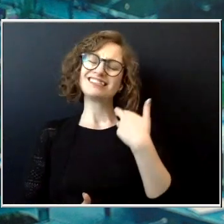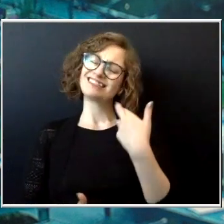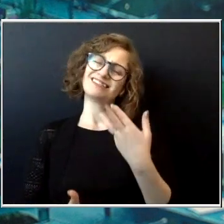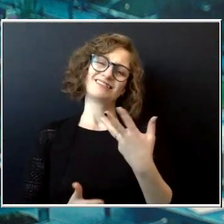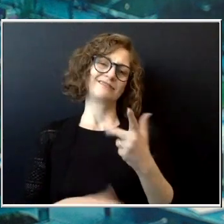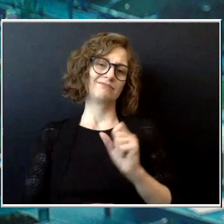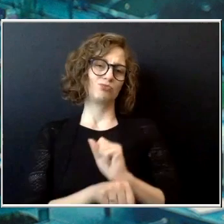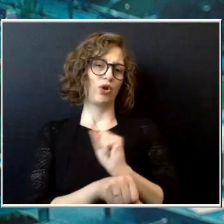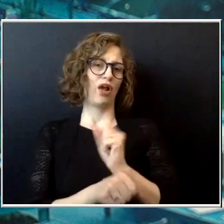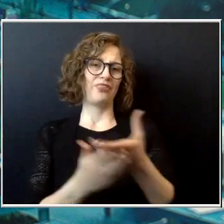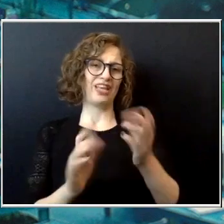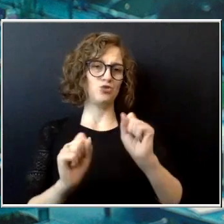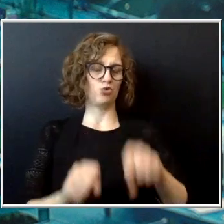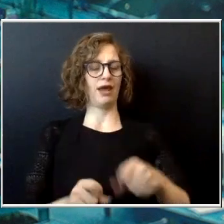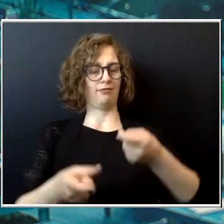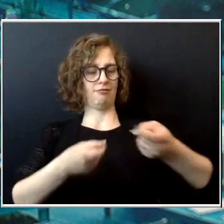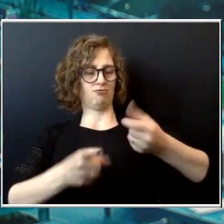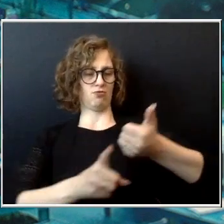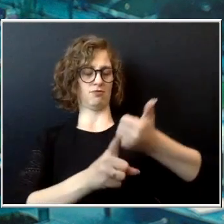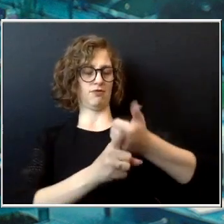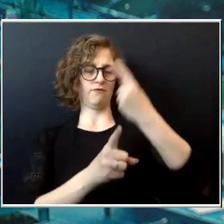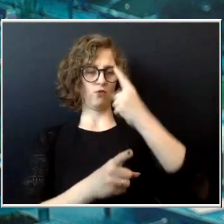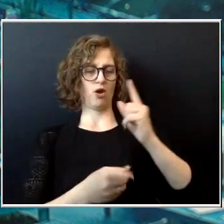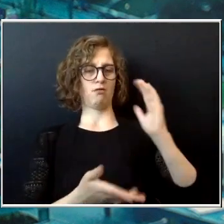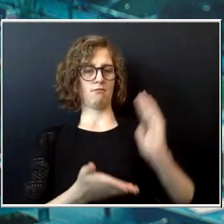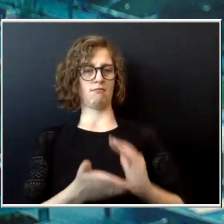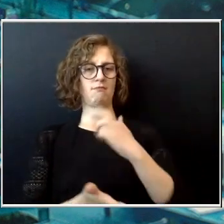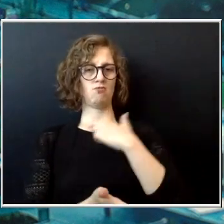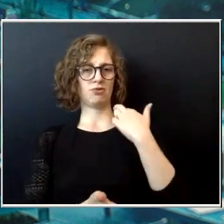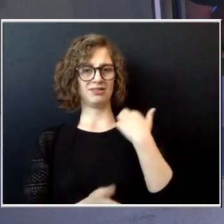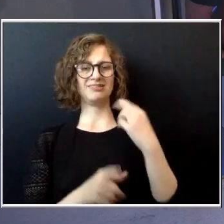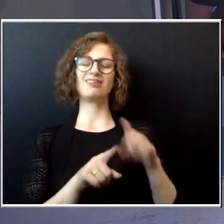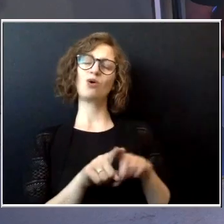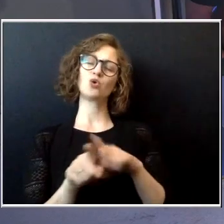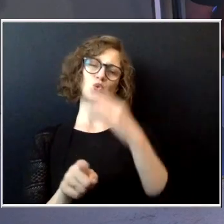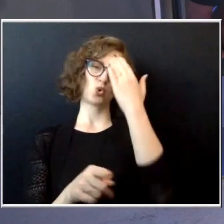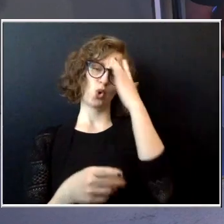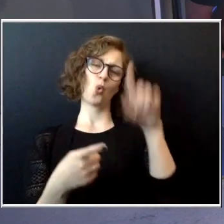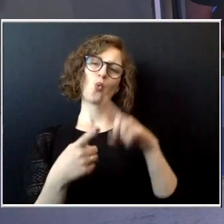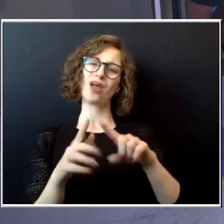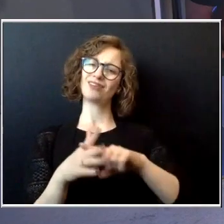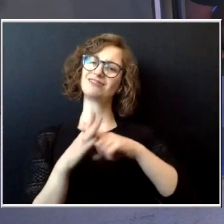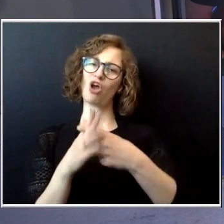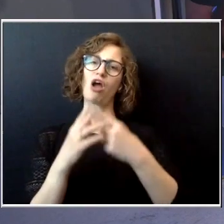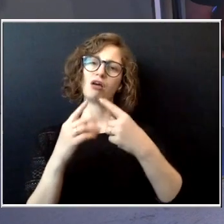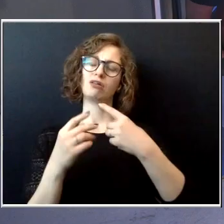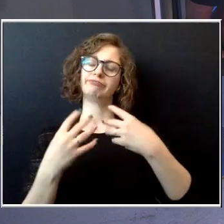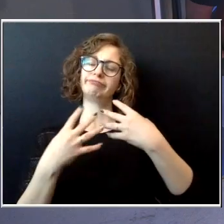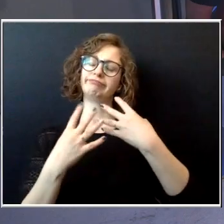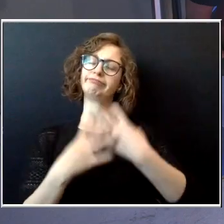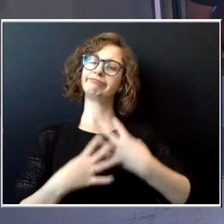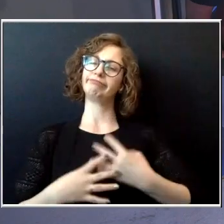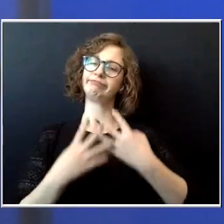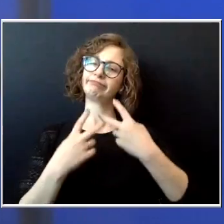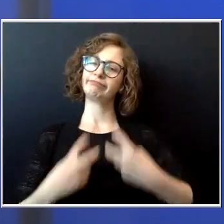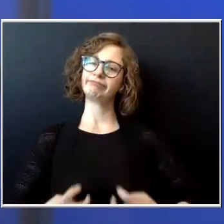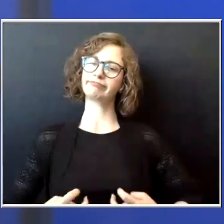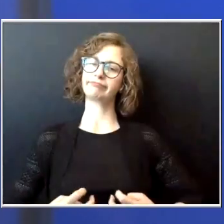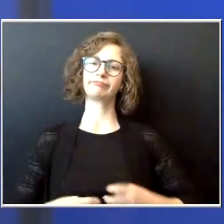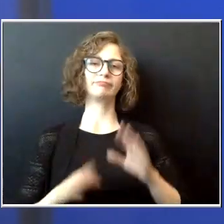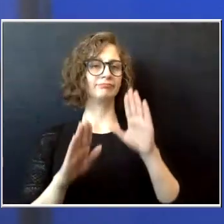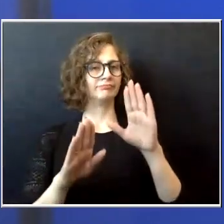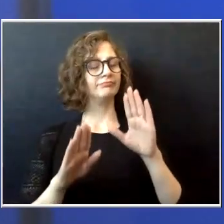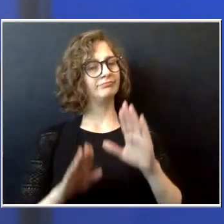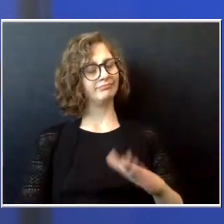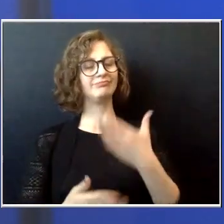of cancer, but know when to start your early screening and early detection. Great information. Great conversation today. Thank you. Thanks to all of our